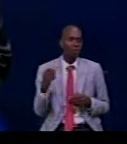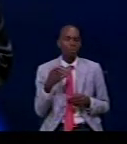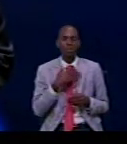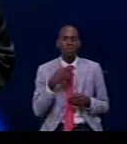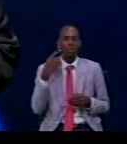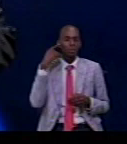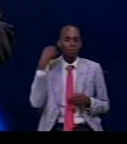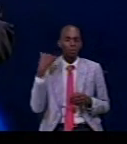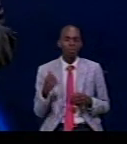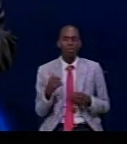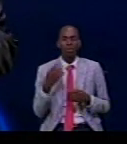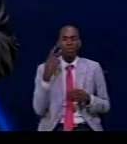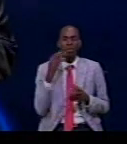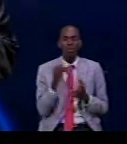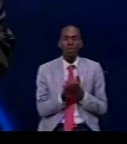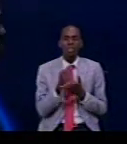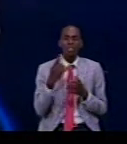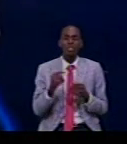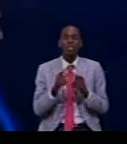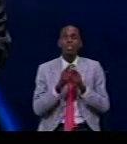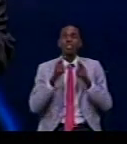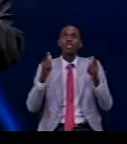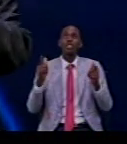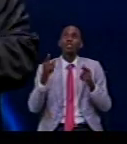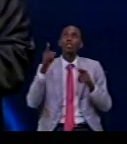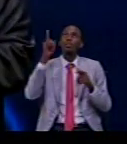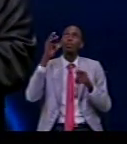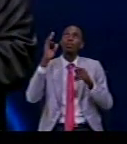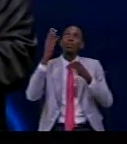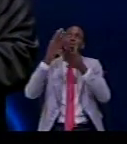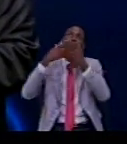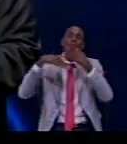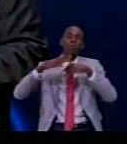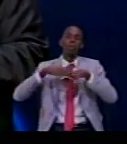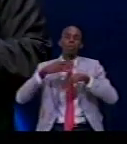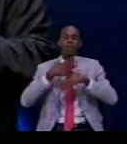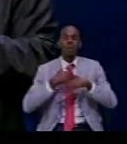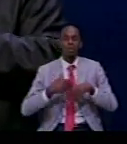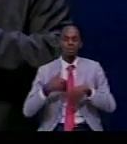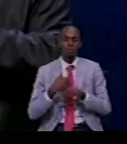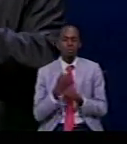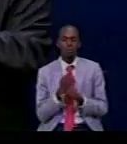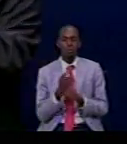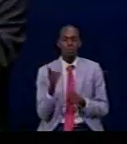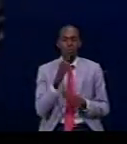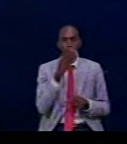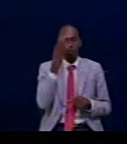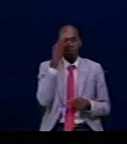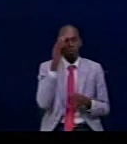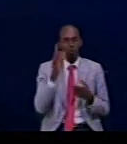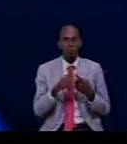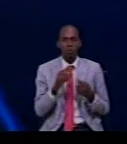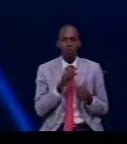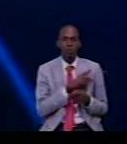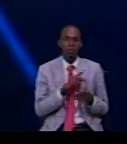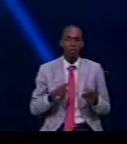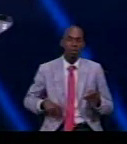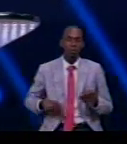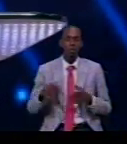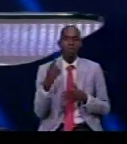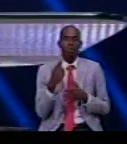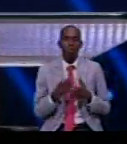of heaven, the great God has made known unto the king what shall come